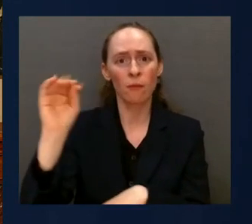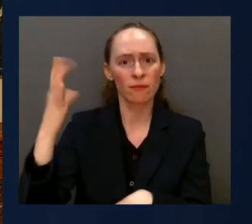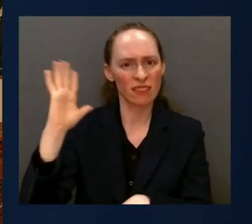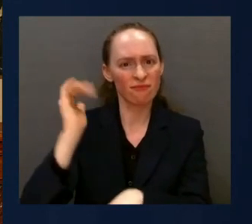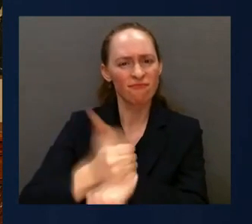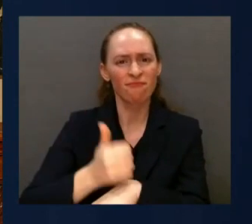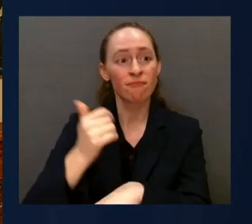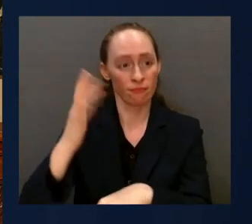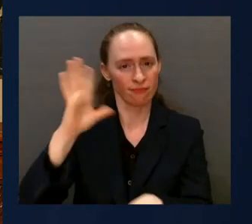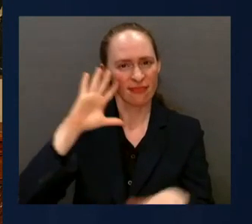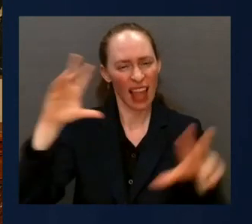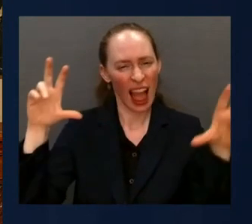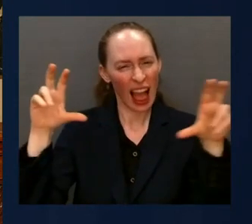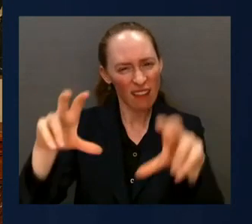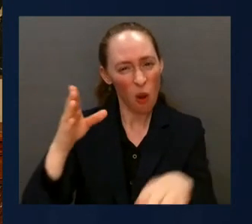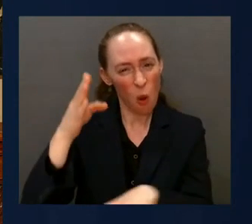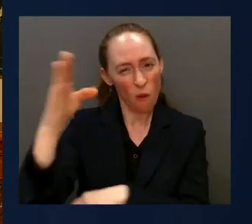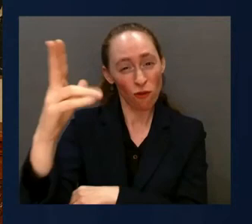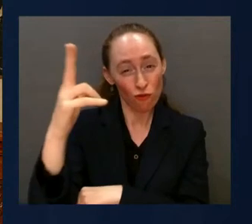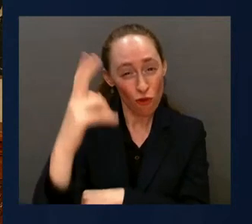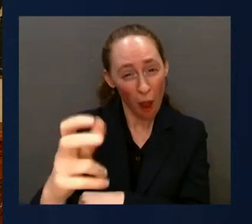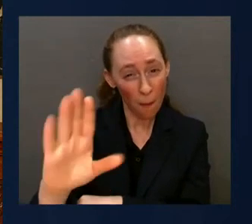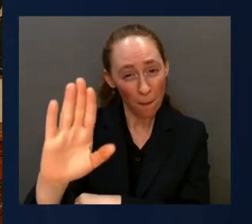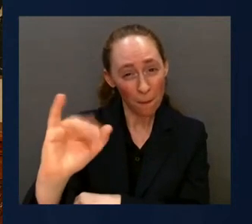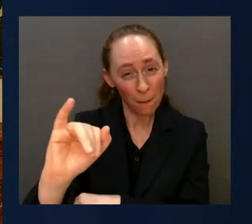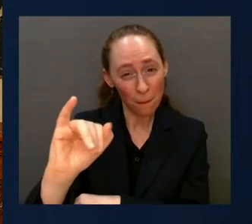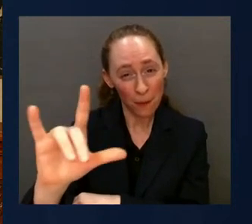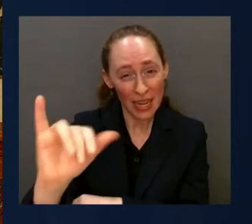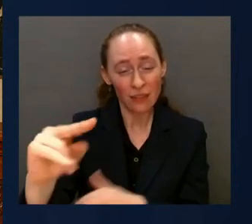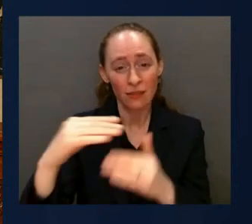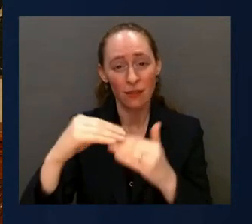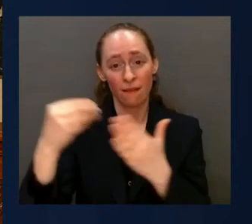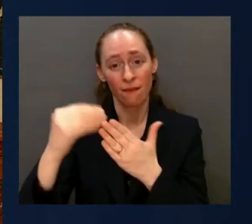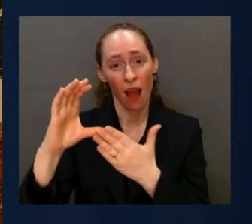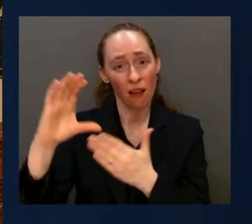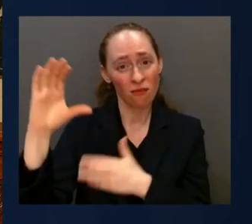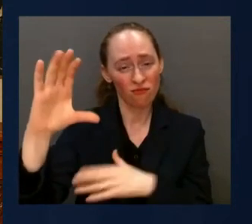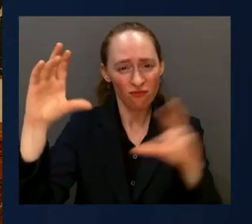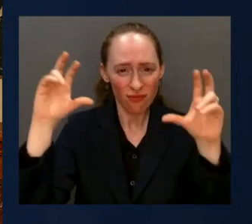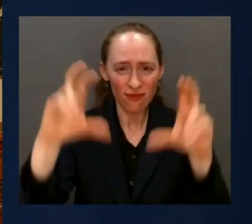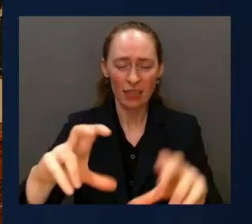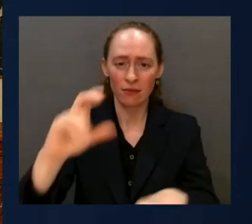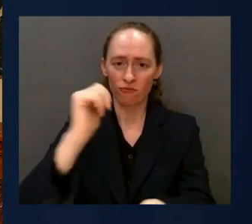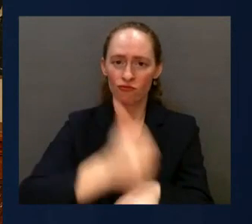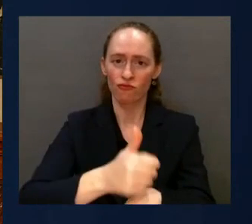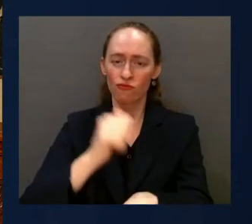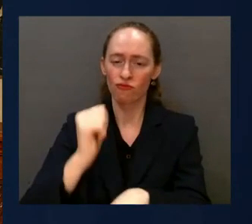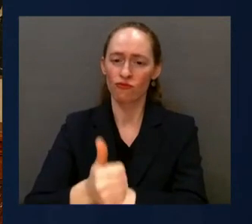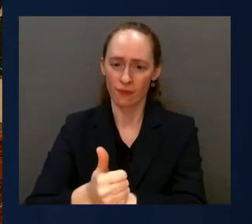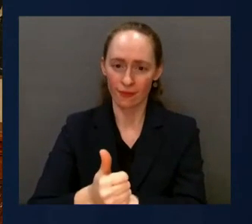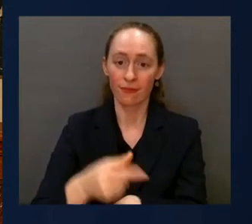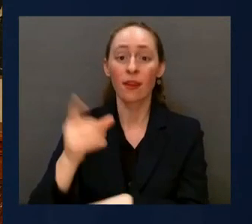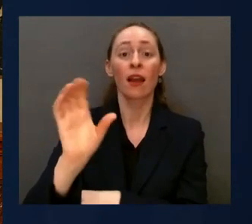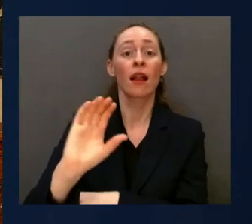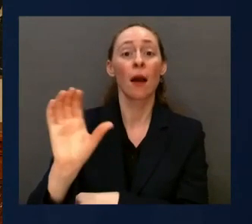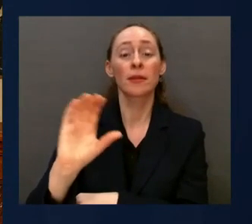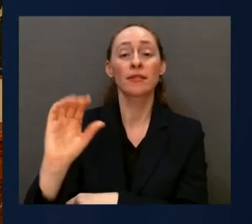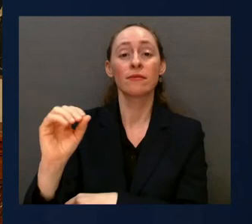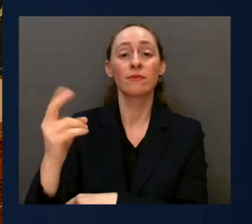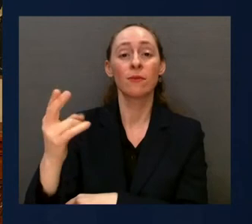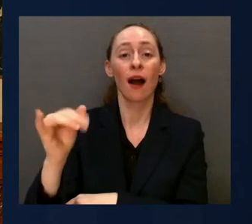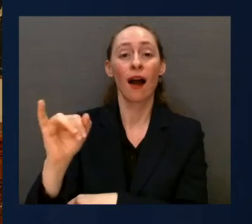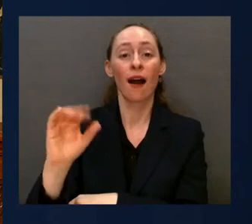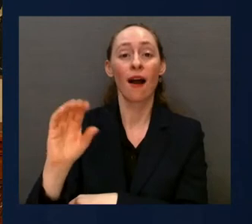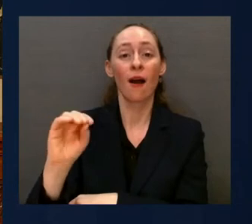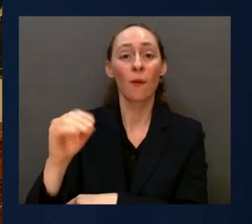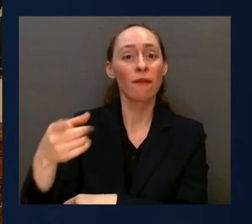the next few years. Outside of Columbus, Ohio, Intel is building semiconductor factories on 1,000